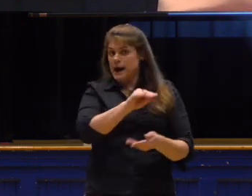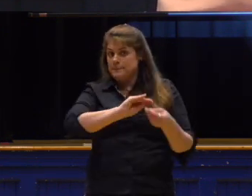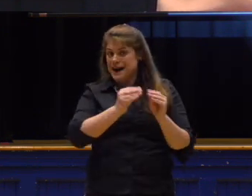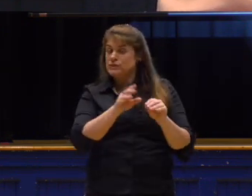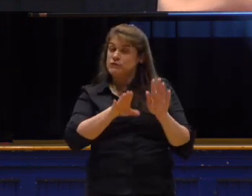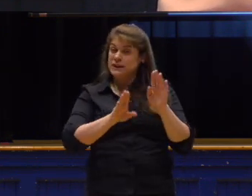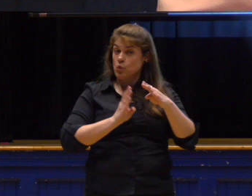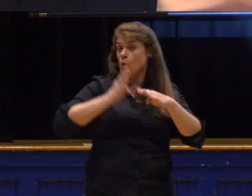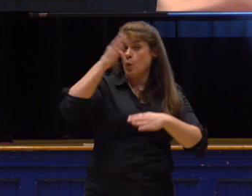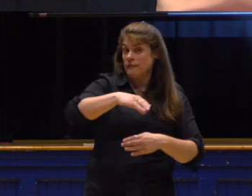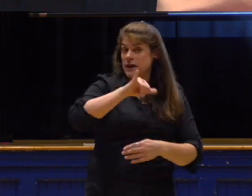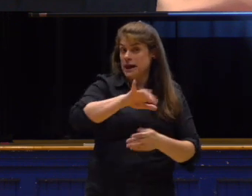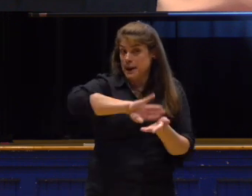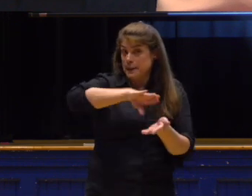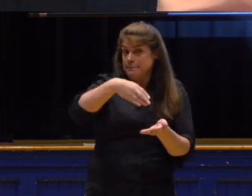that,